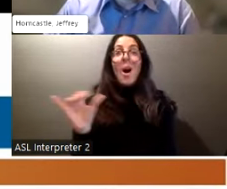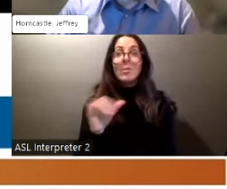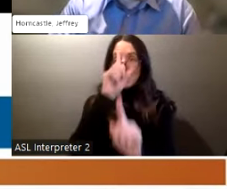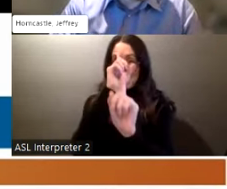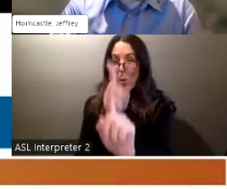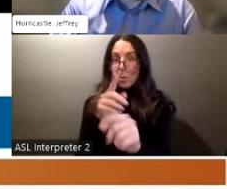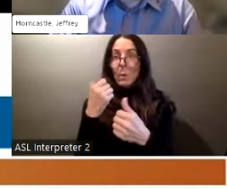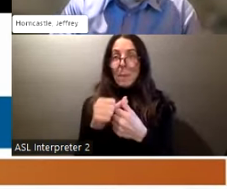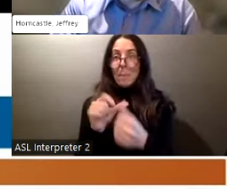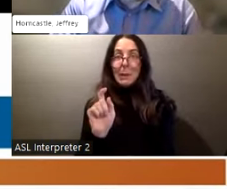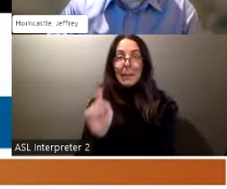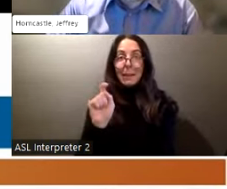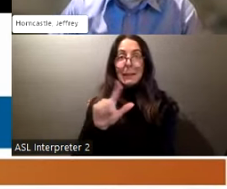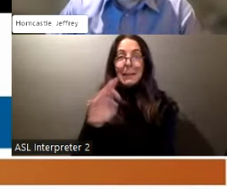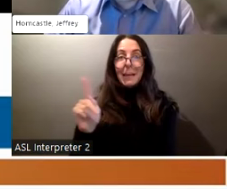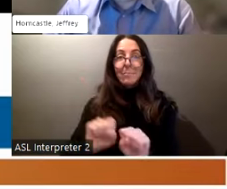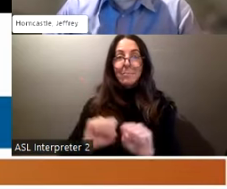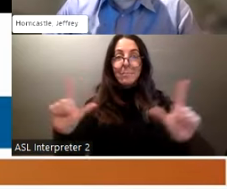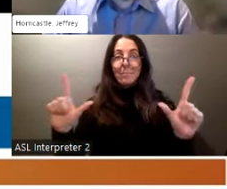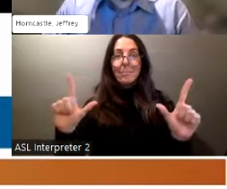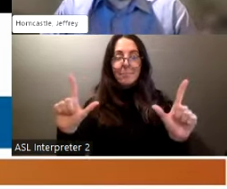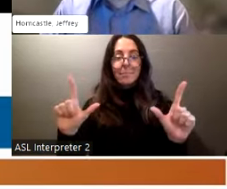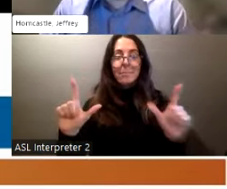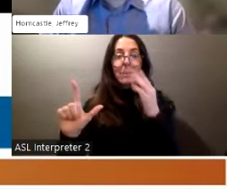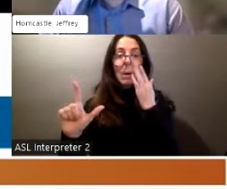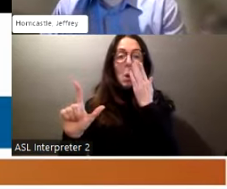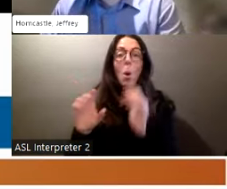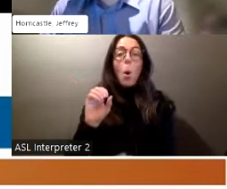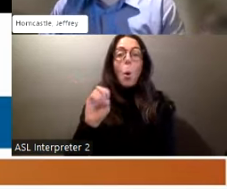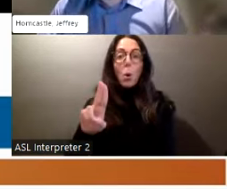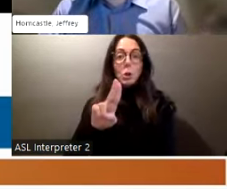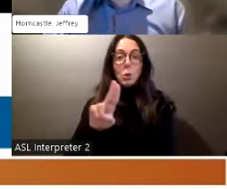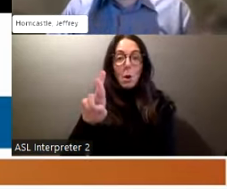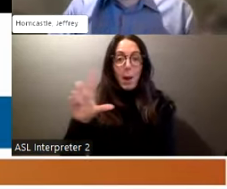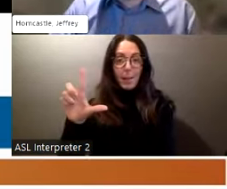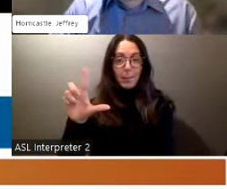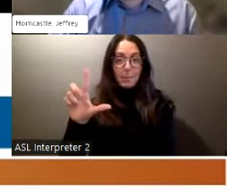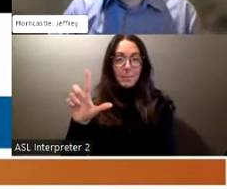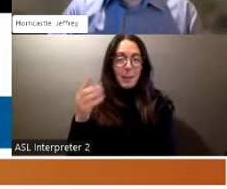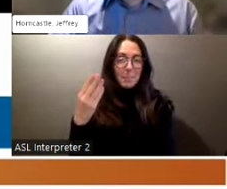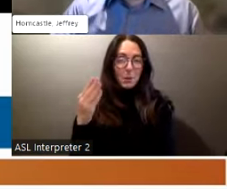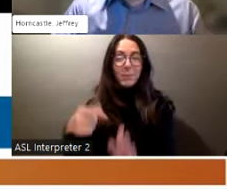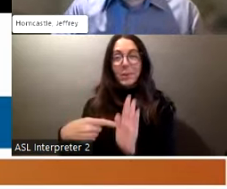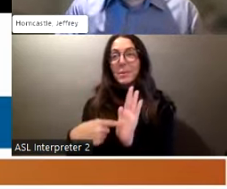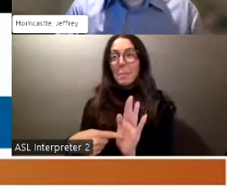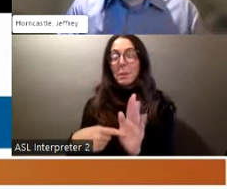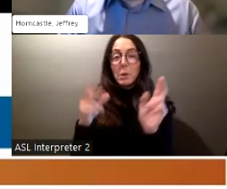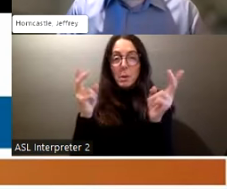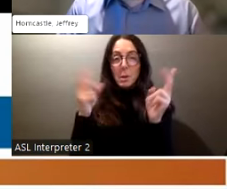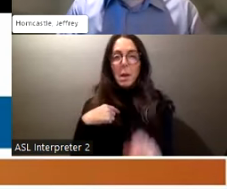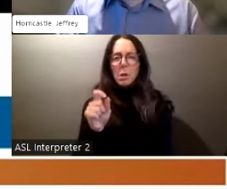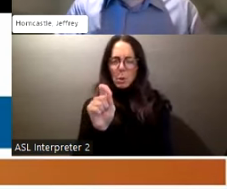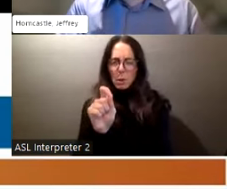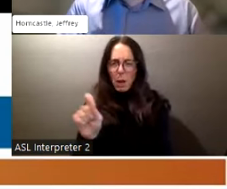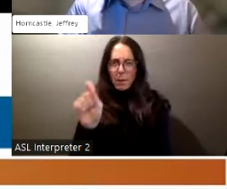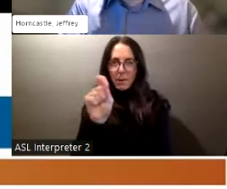even this is a hyperlink where there is a URL associated to it. So if you're on a computer, you can hover over that